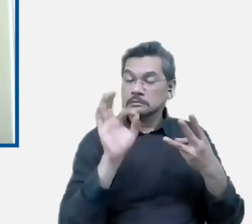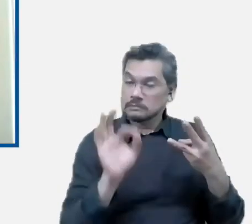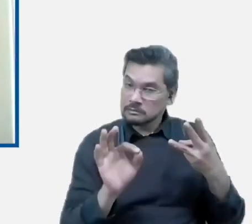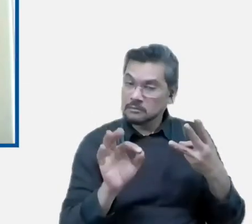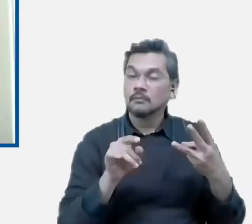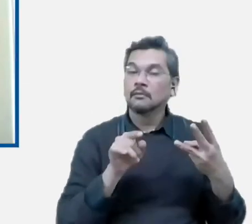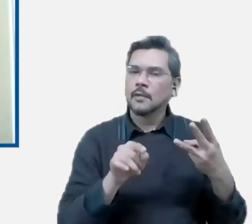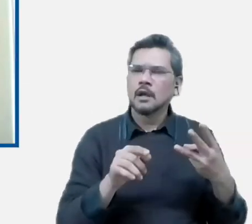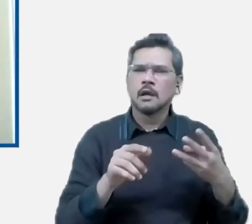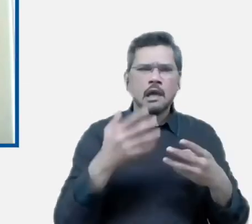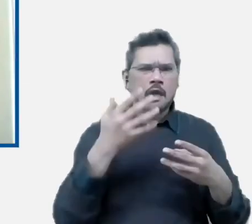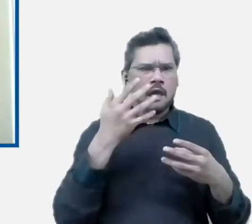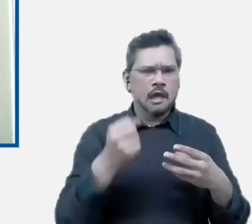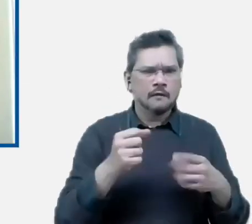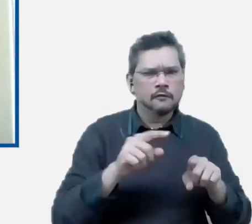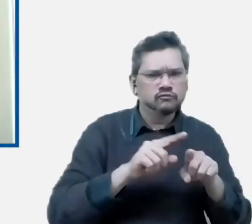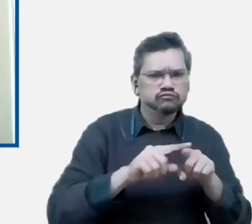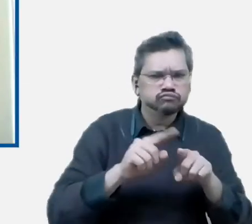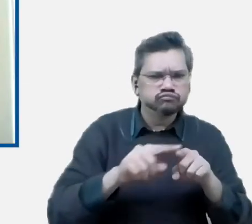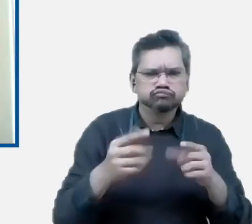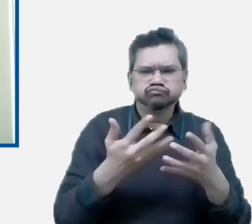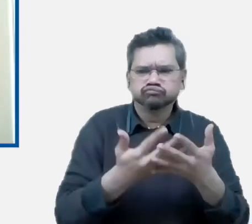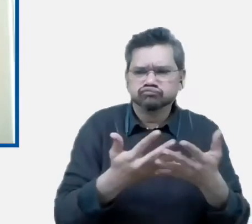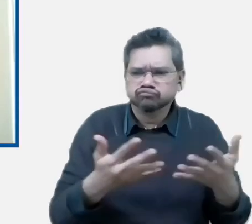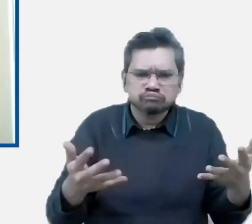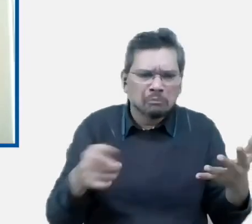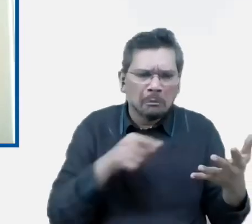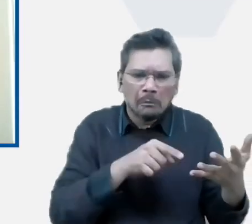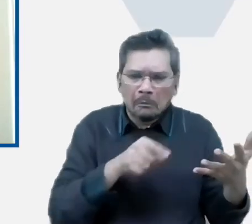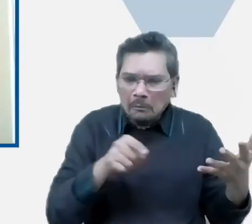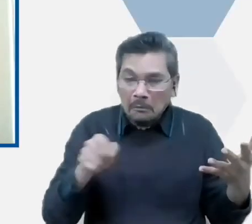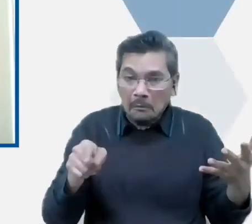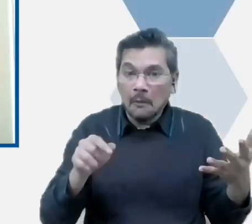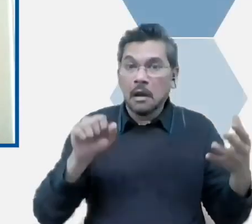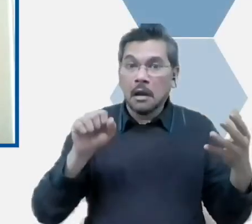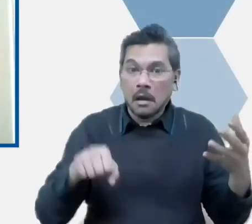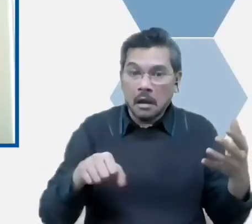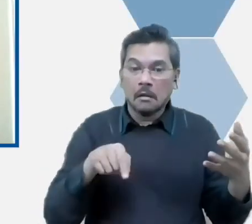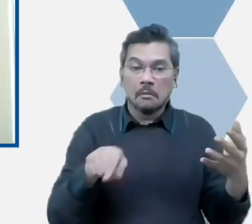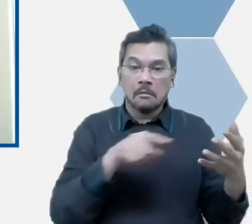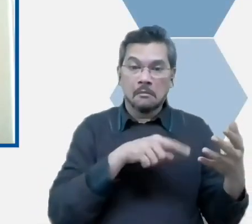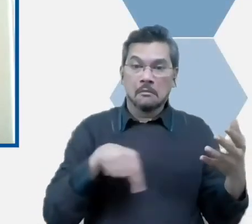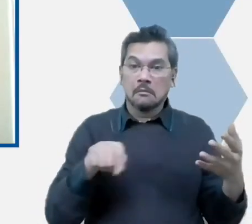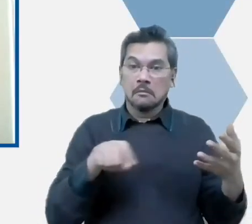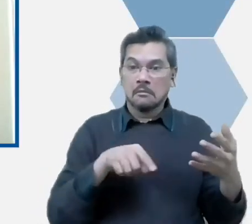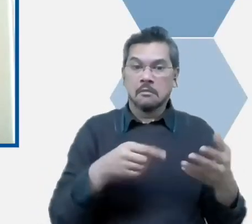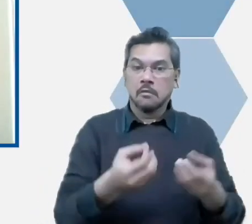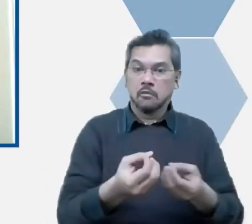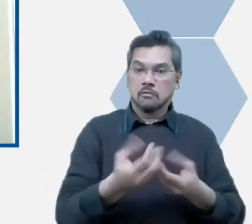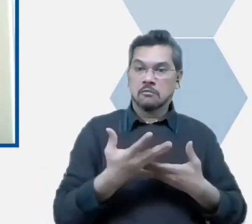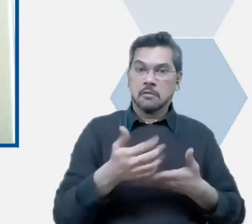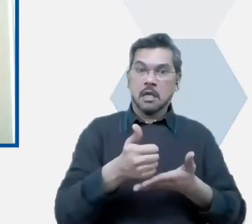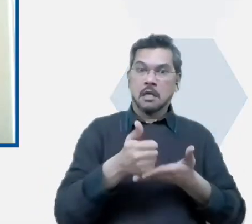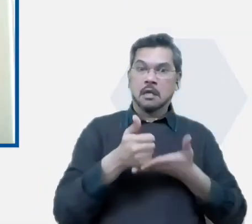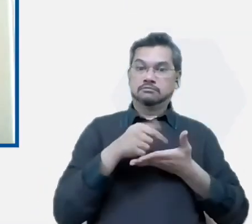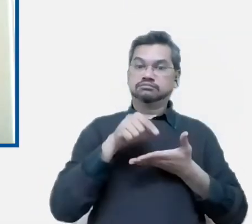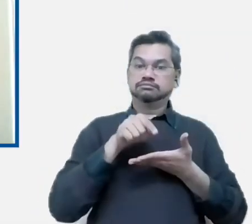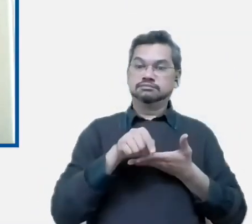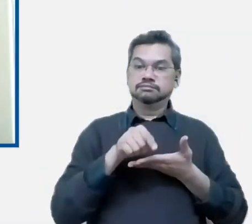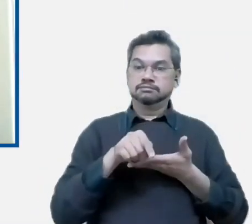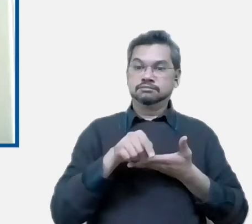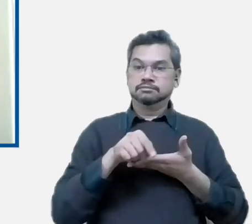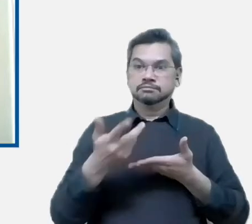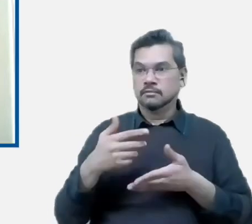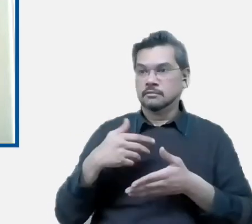risk assessment methodologies, and risk information do urban managers and your planners require in